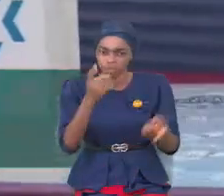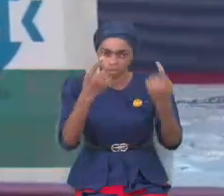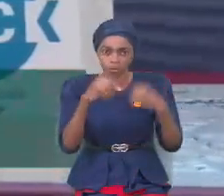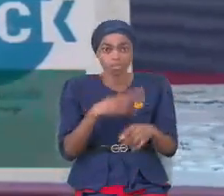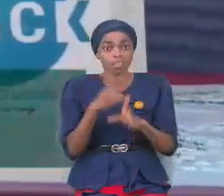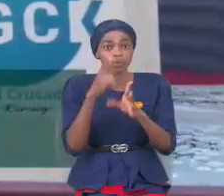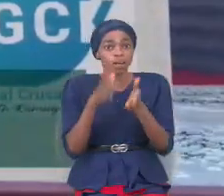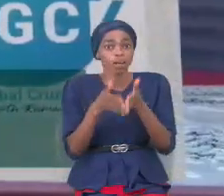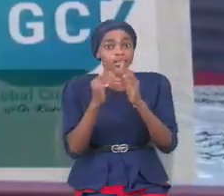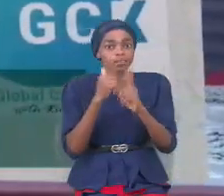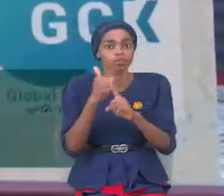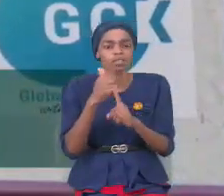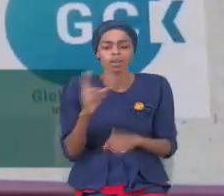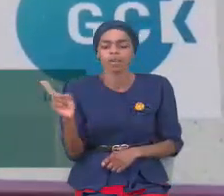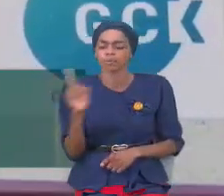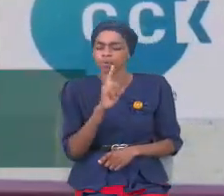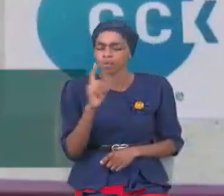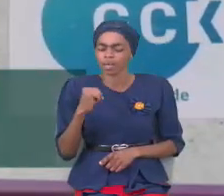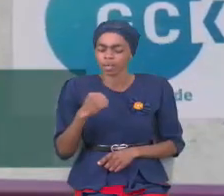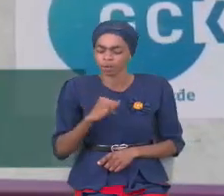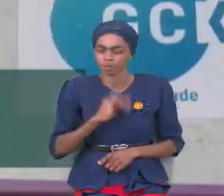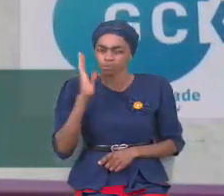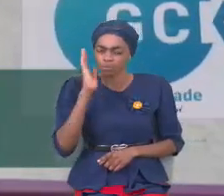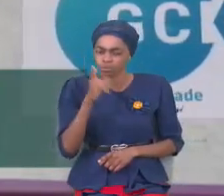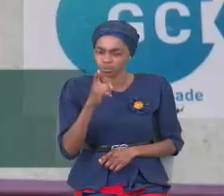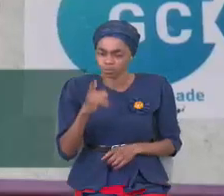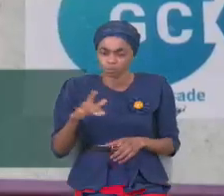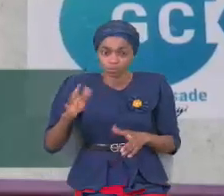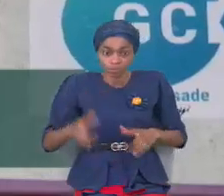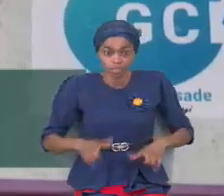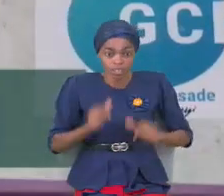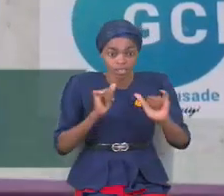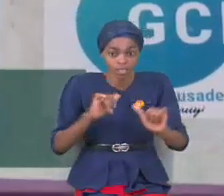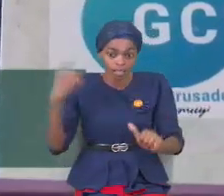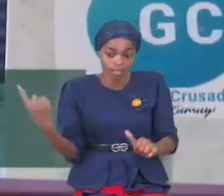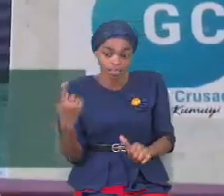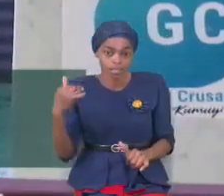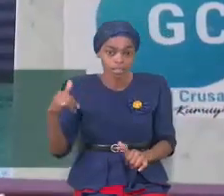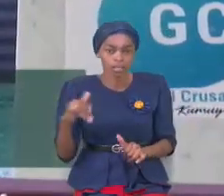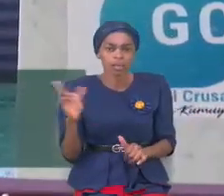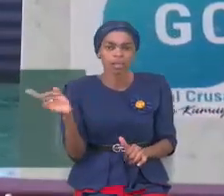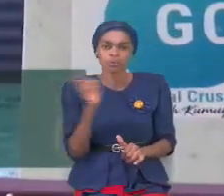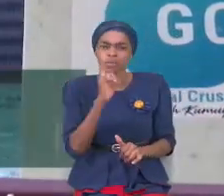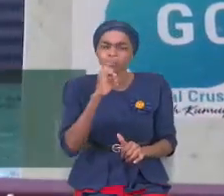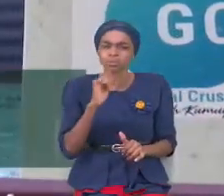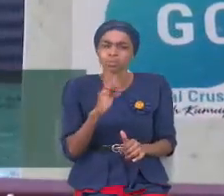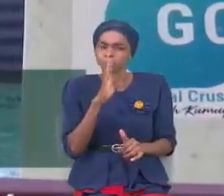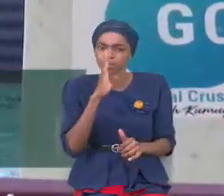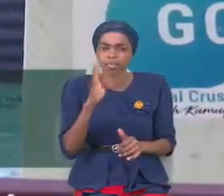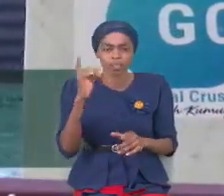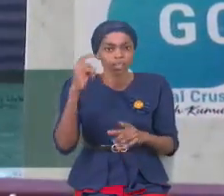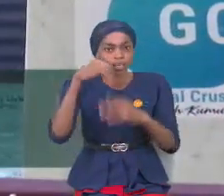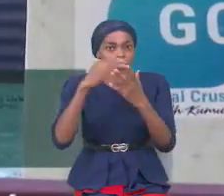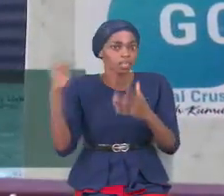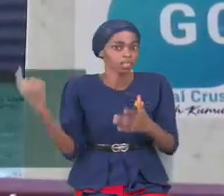spend eternity? You're asking yourself, what will it be for you in eternity? You're asking yourself, what will you receive? Will